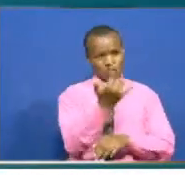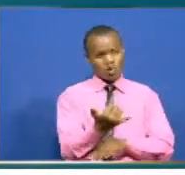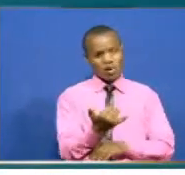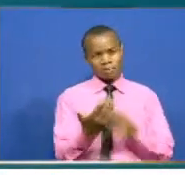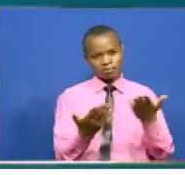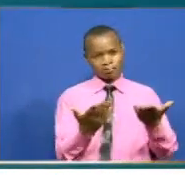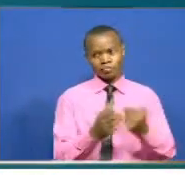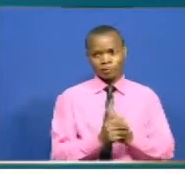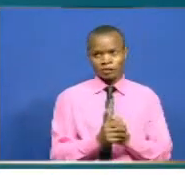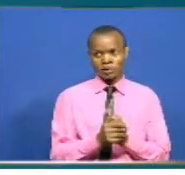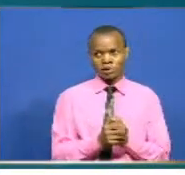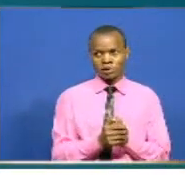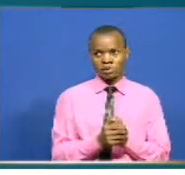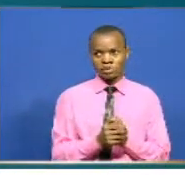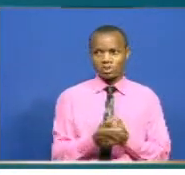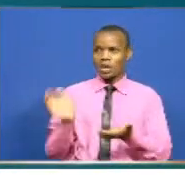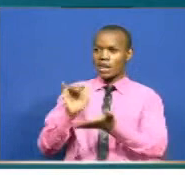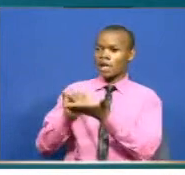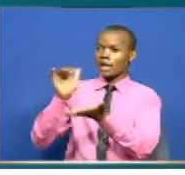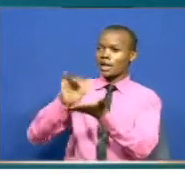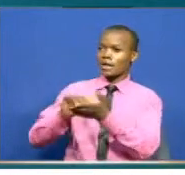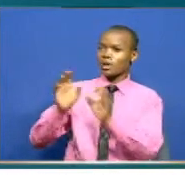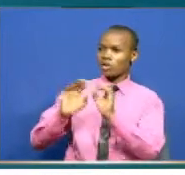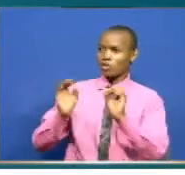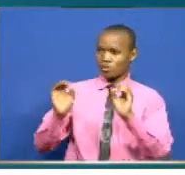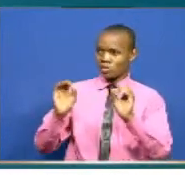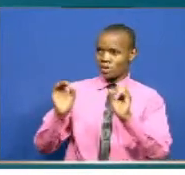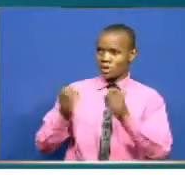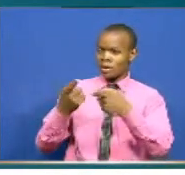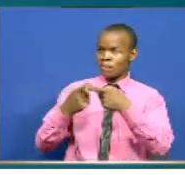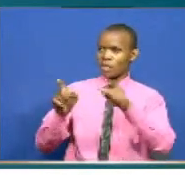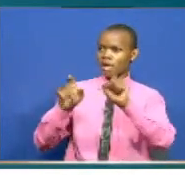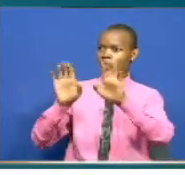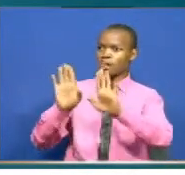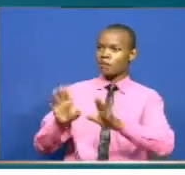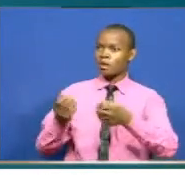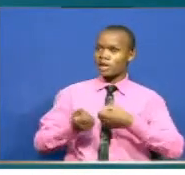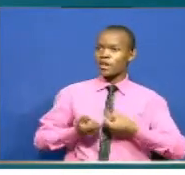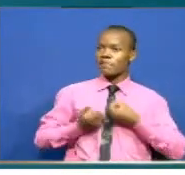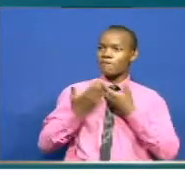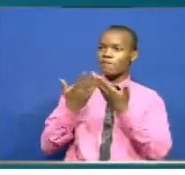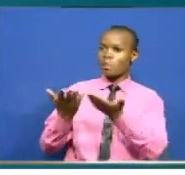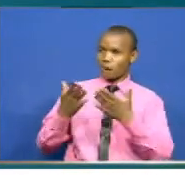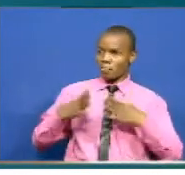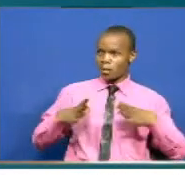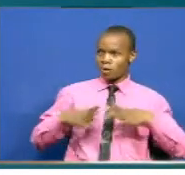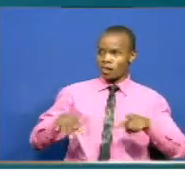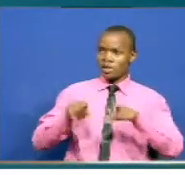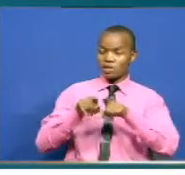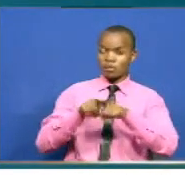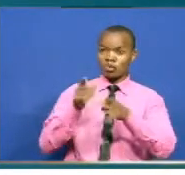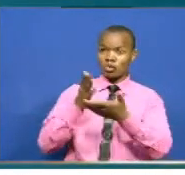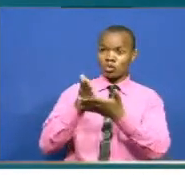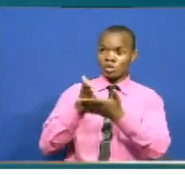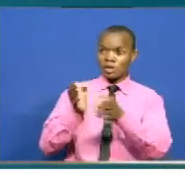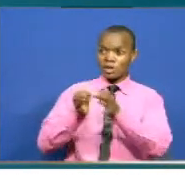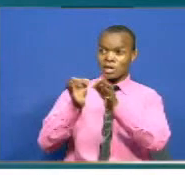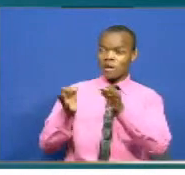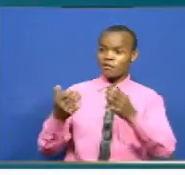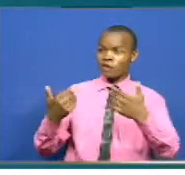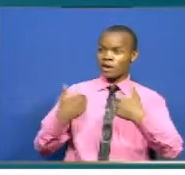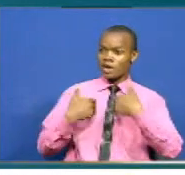monotony for me to keep repeating it, but it is worth informing people and having that in mind. If there is no